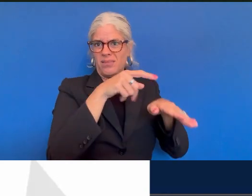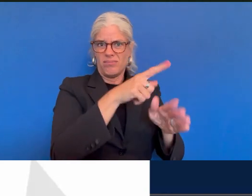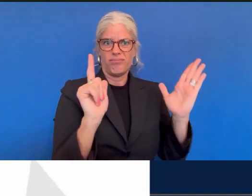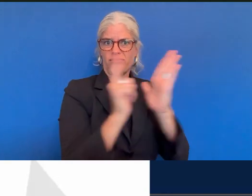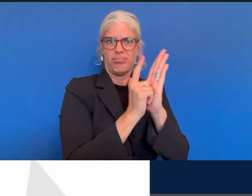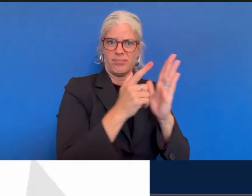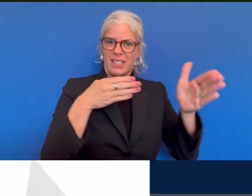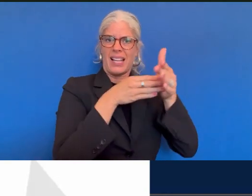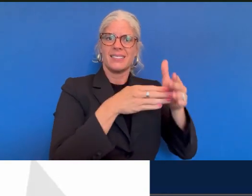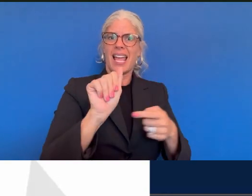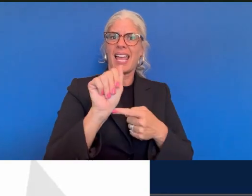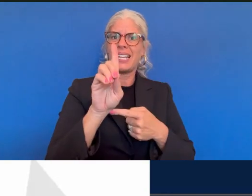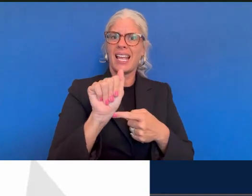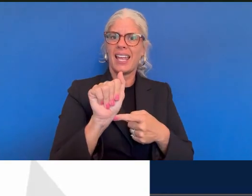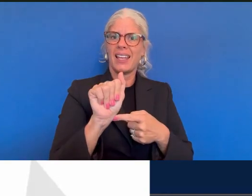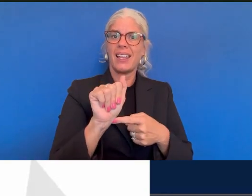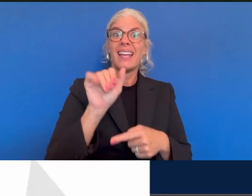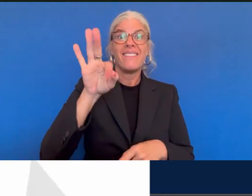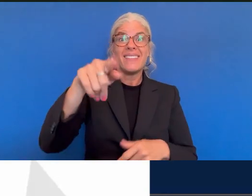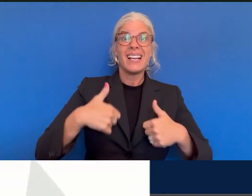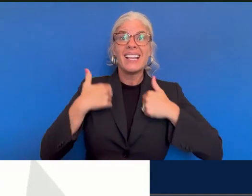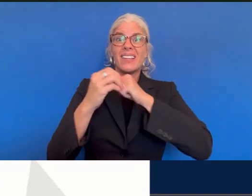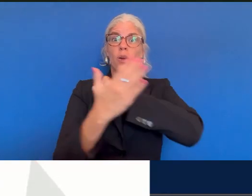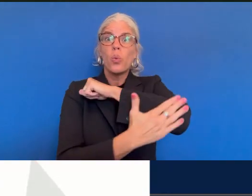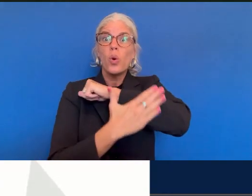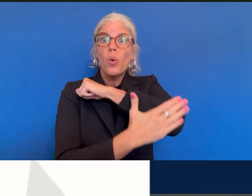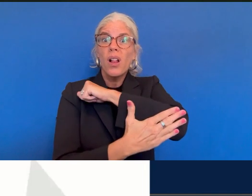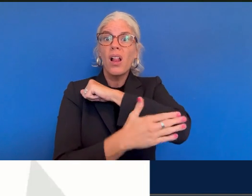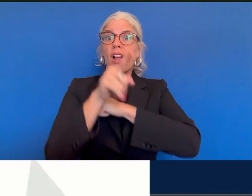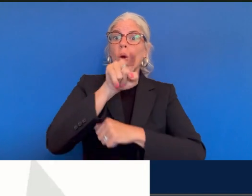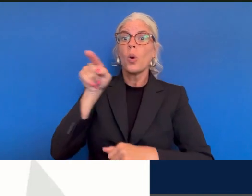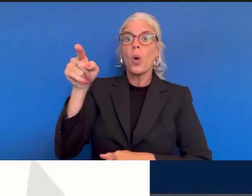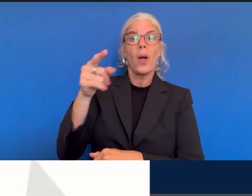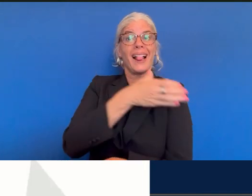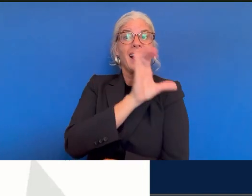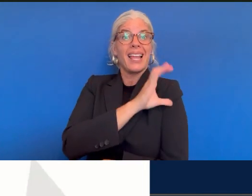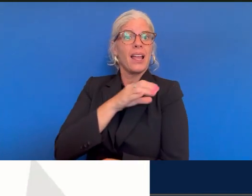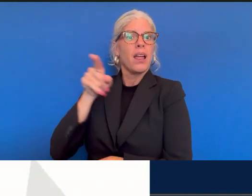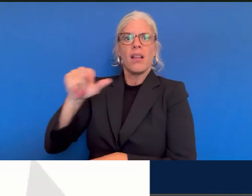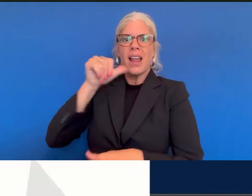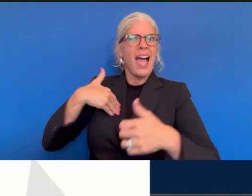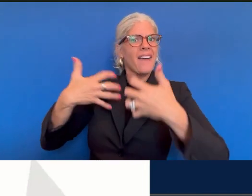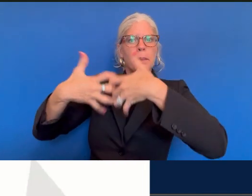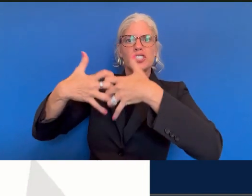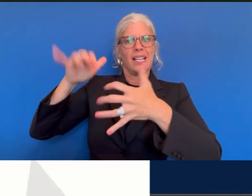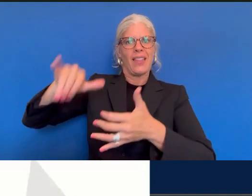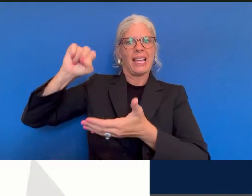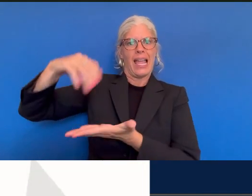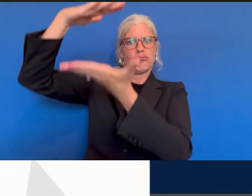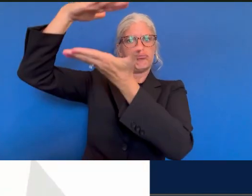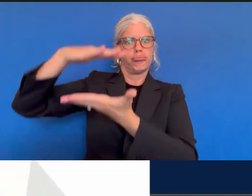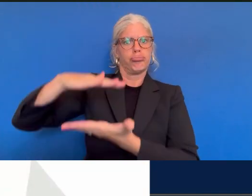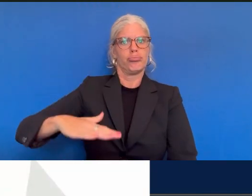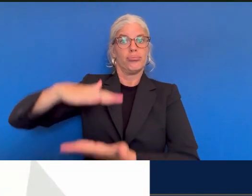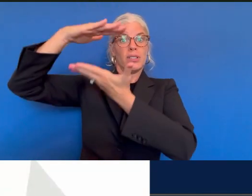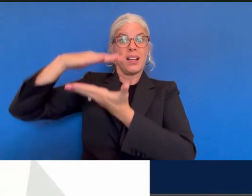it violates the Americans with Disabilities Act. So if you live in a rural area and you're going to a clinic where there's